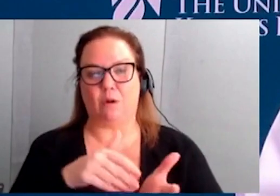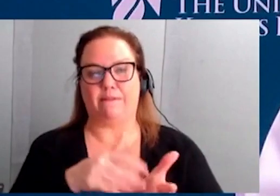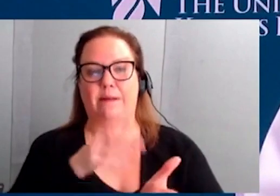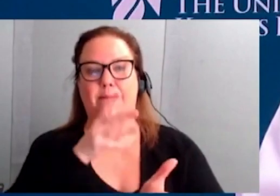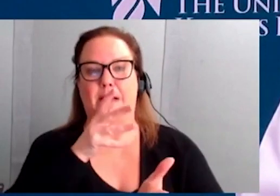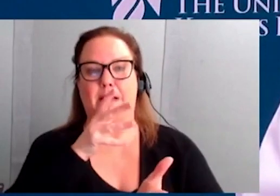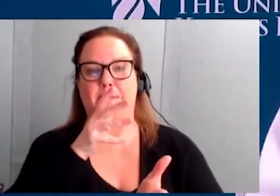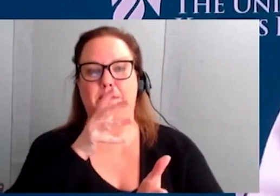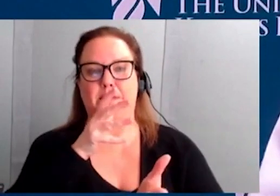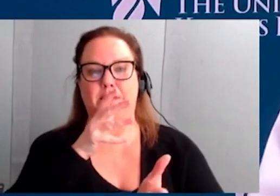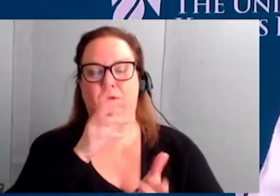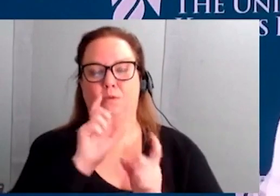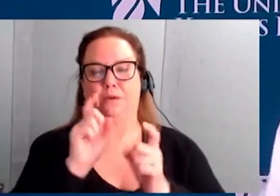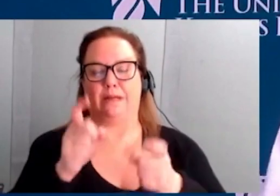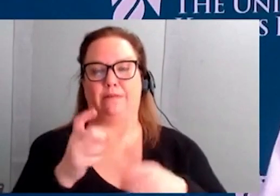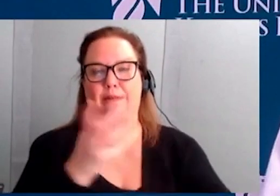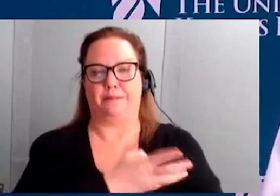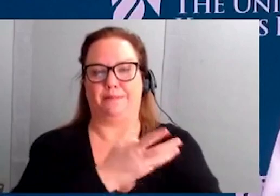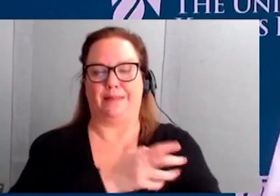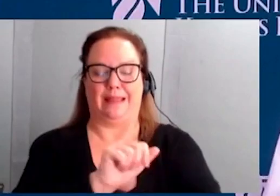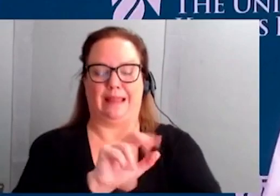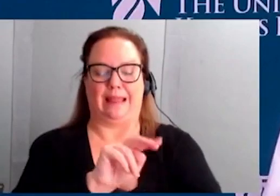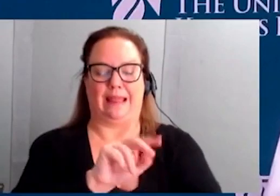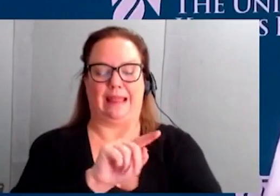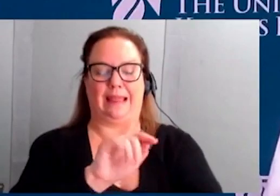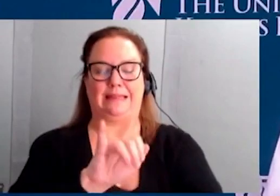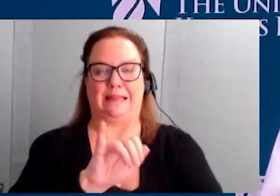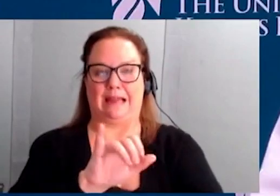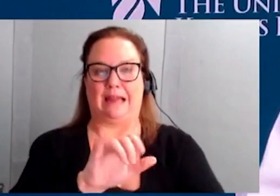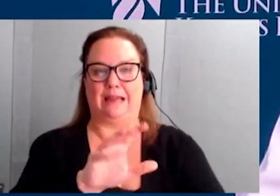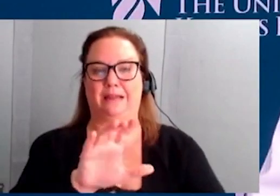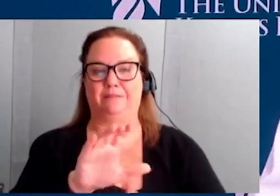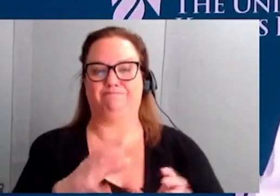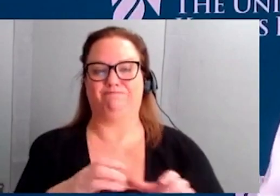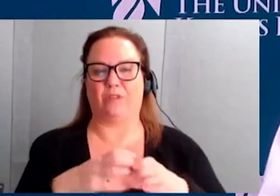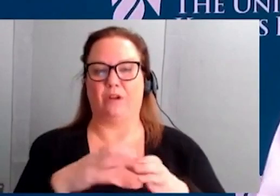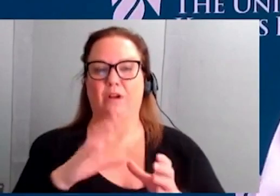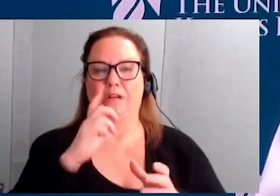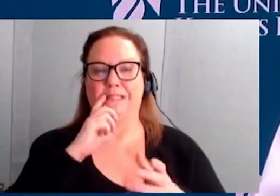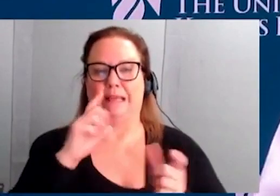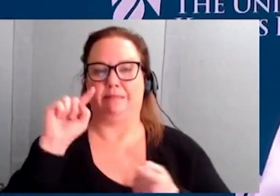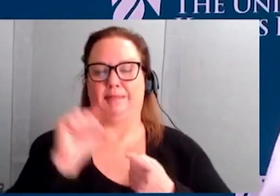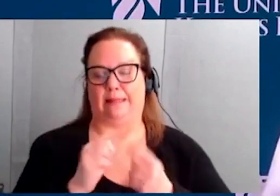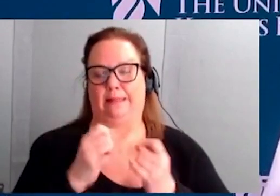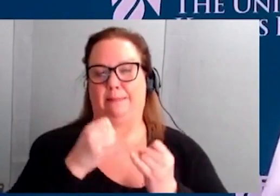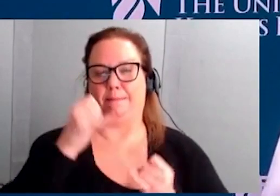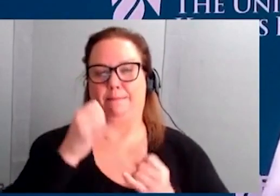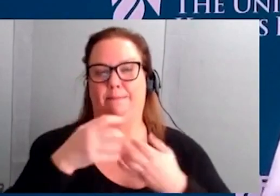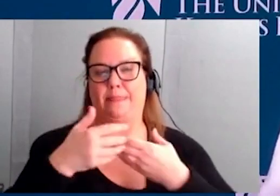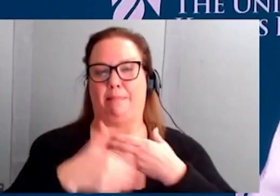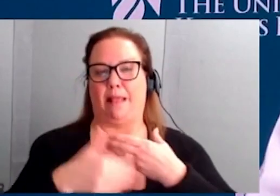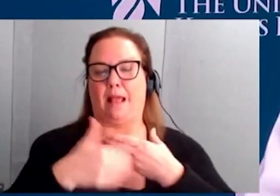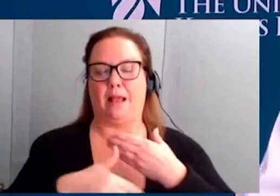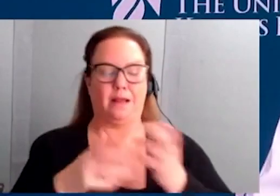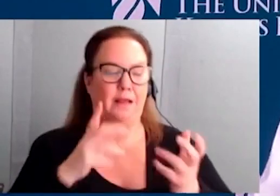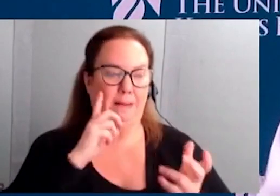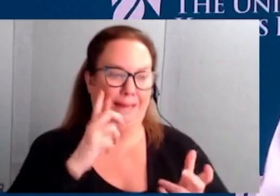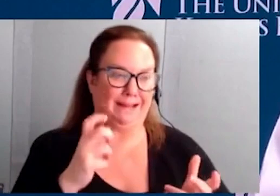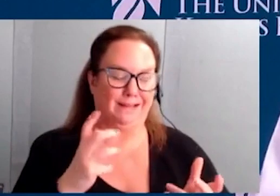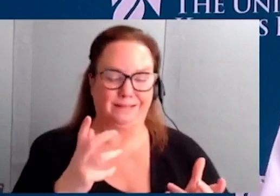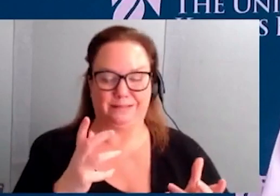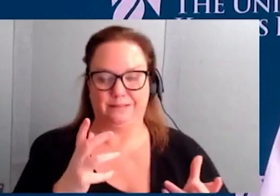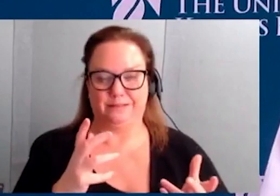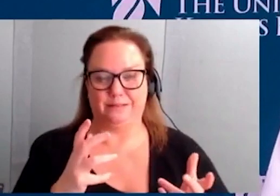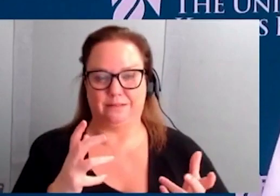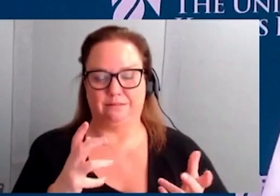an anticoagulation agent to thin the blood to decrease those risks, because being pregnant and having being